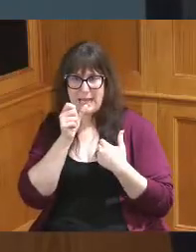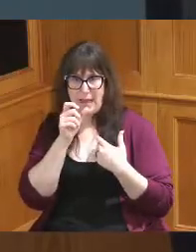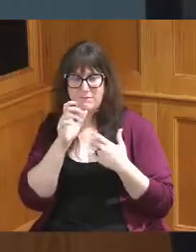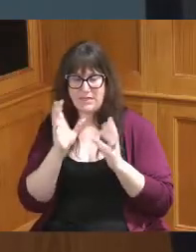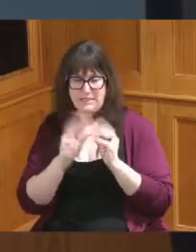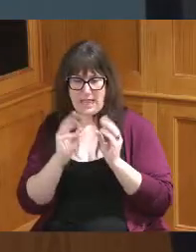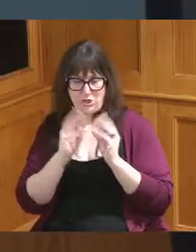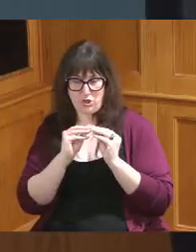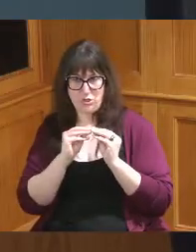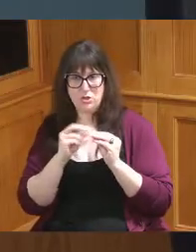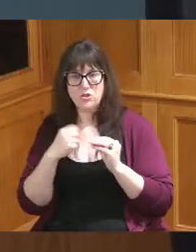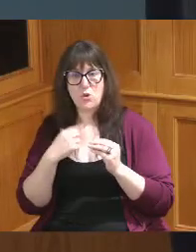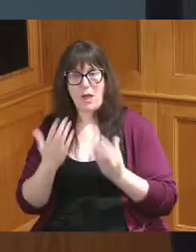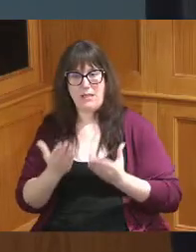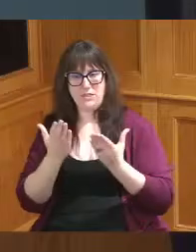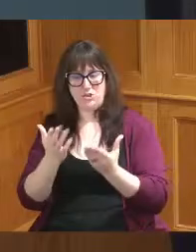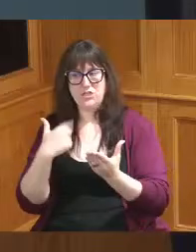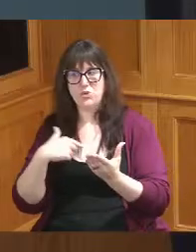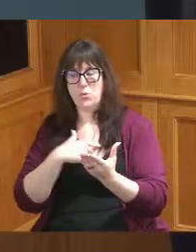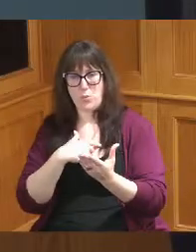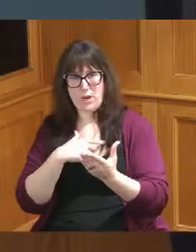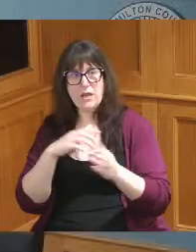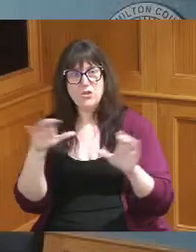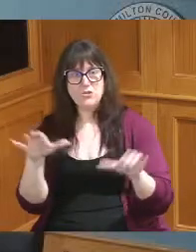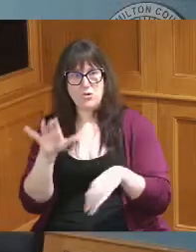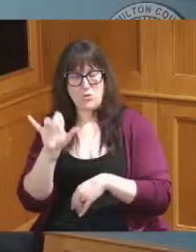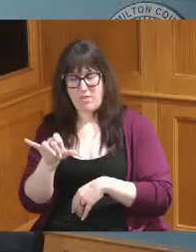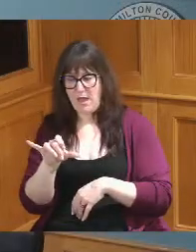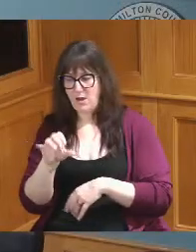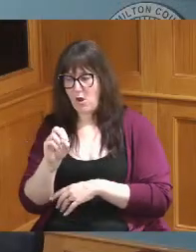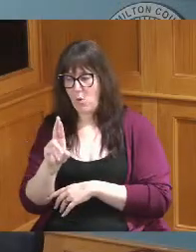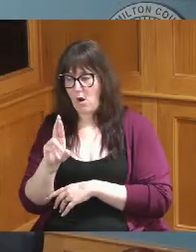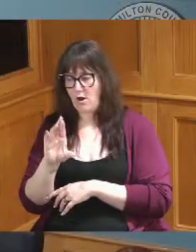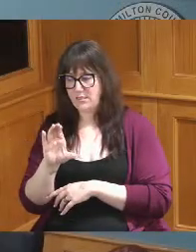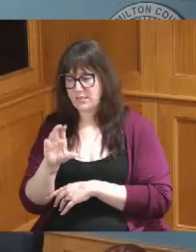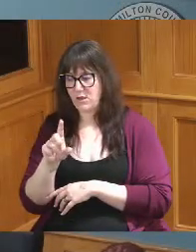am going to move that we go into executive session pursuant to ORC Section